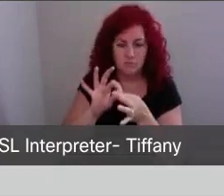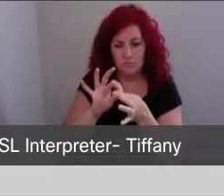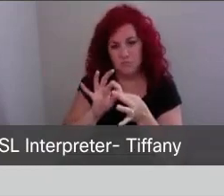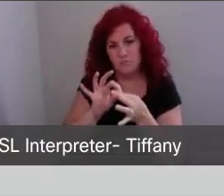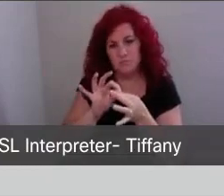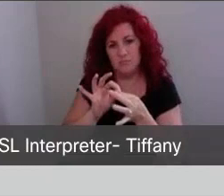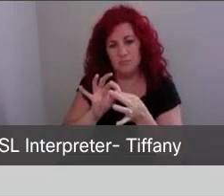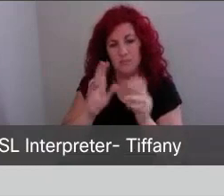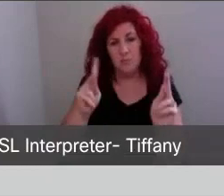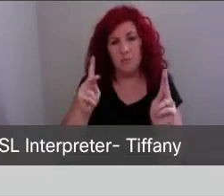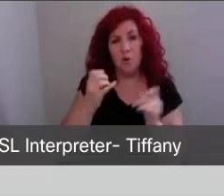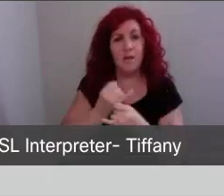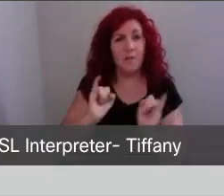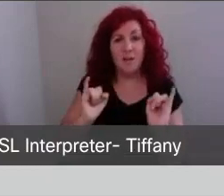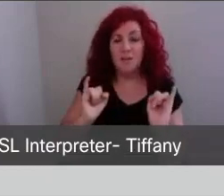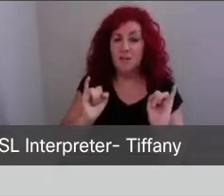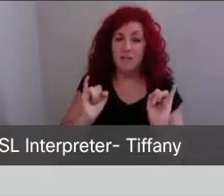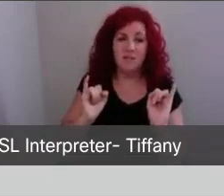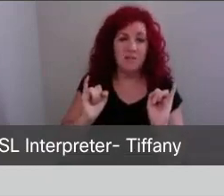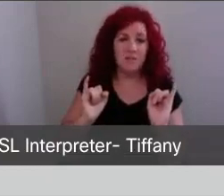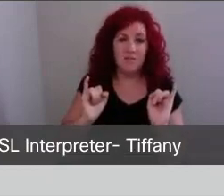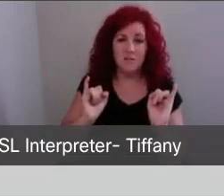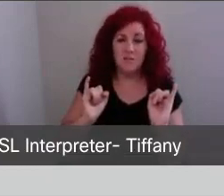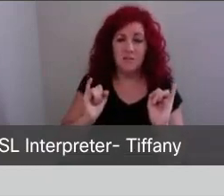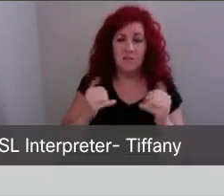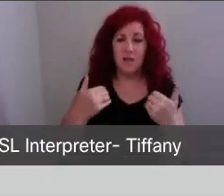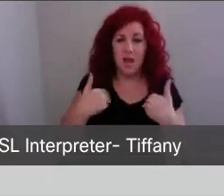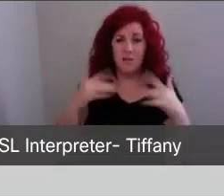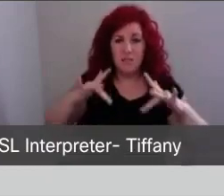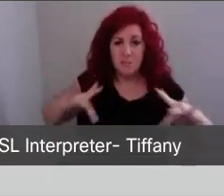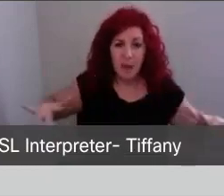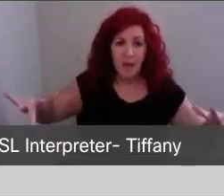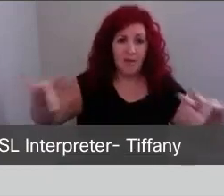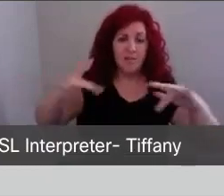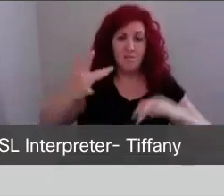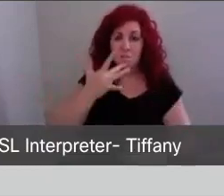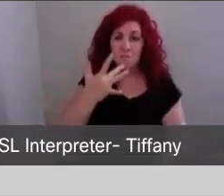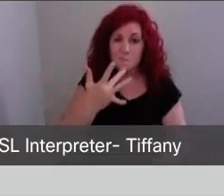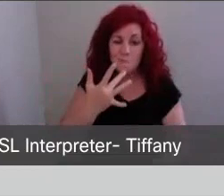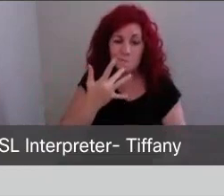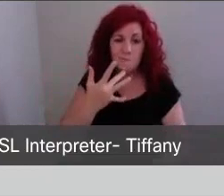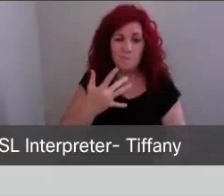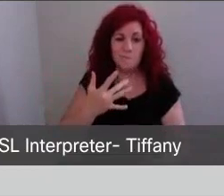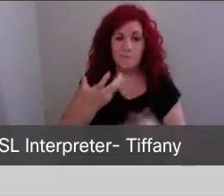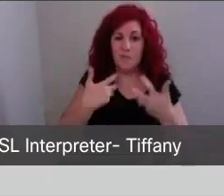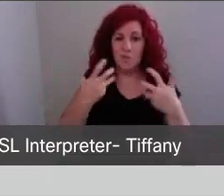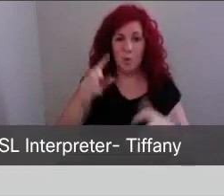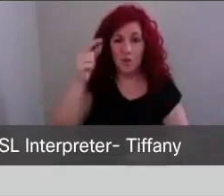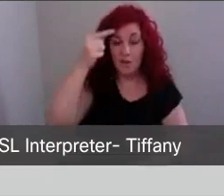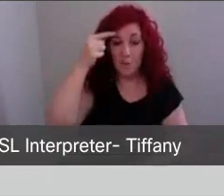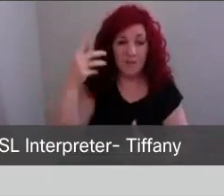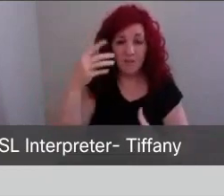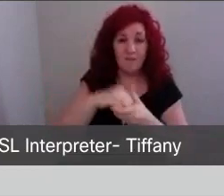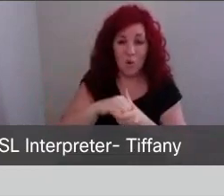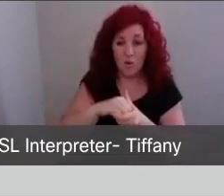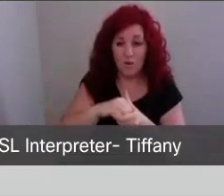people are independent. They love to have space. They like to minimal government, and that tends to favor